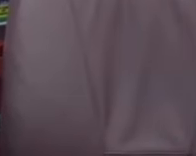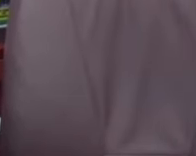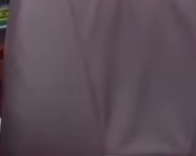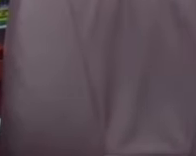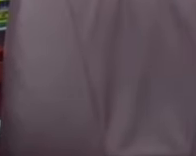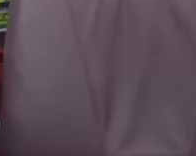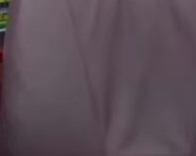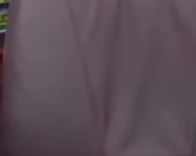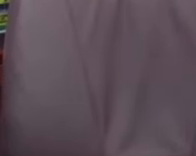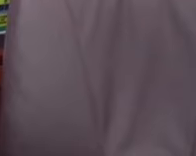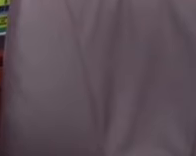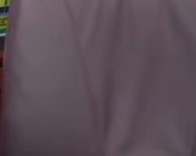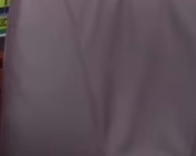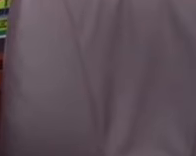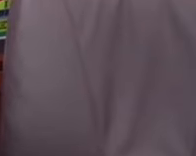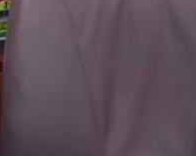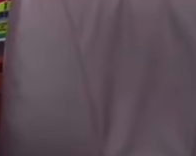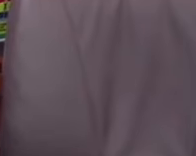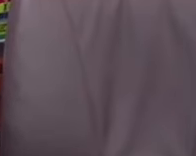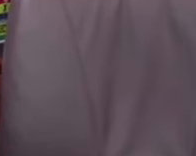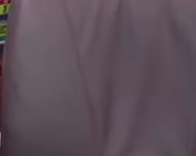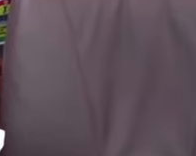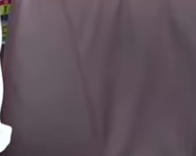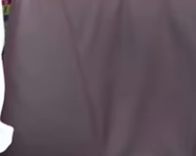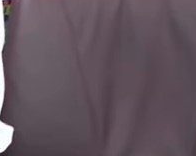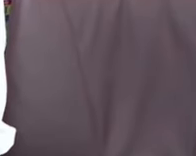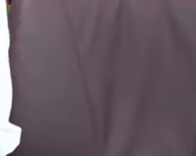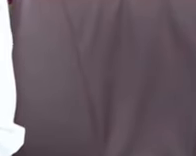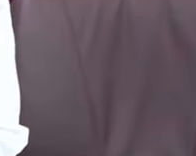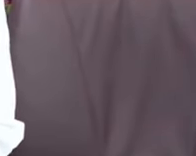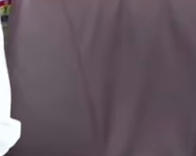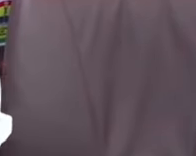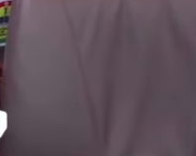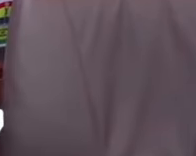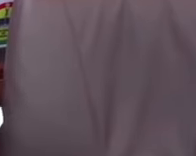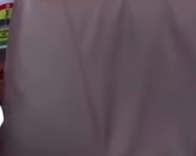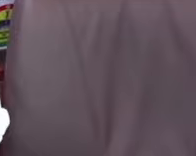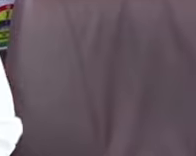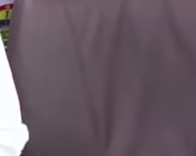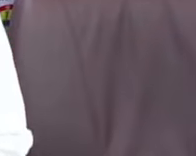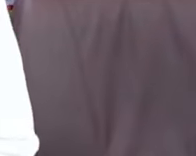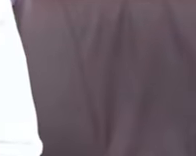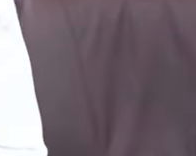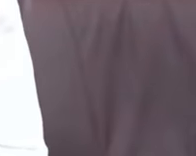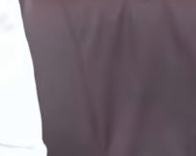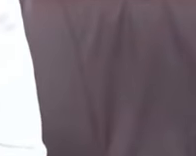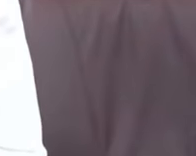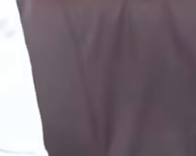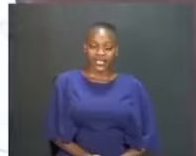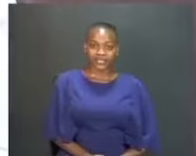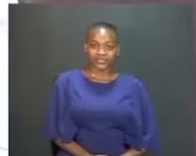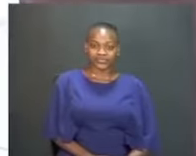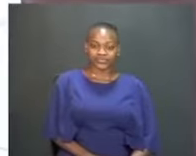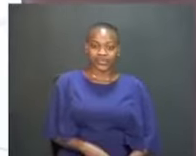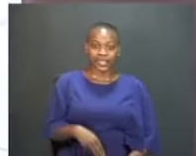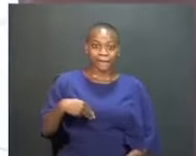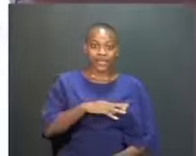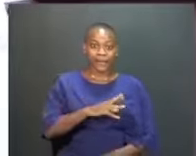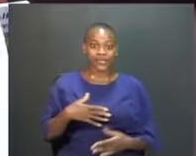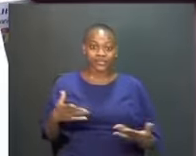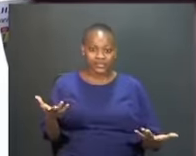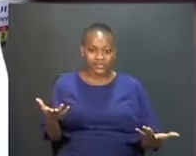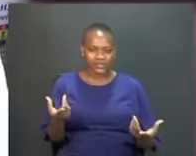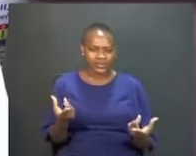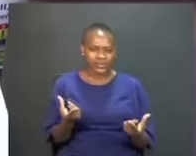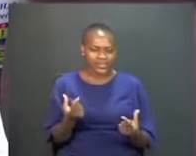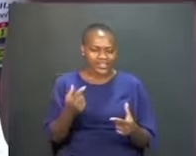papers is procedural does not mean, Mr. Speaker, that members of this House